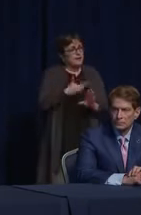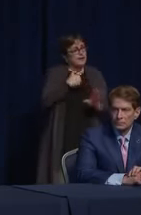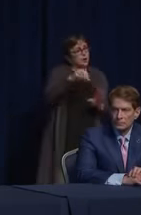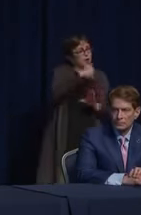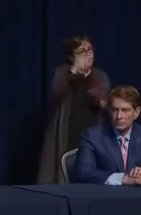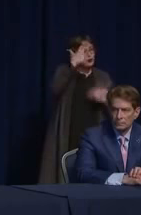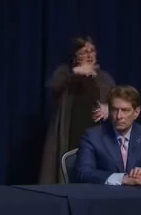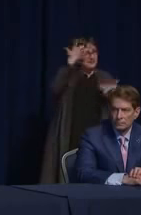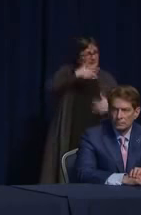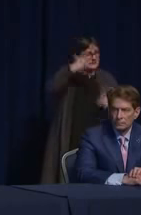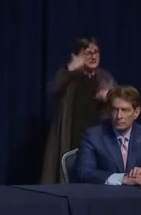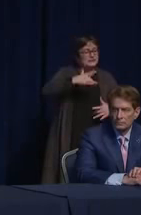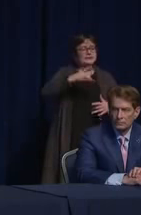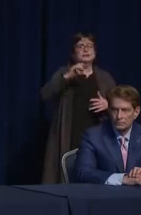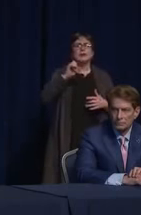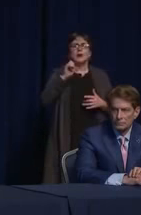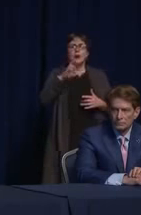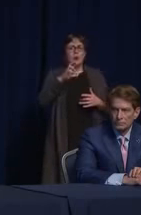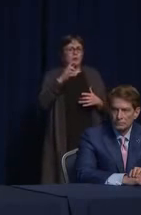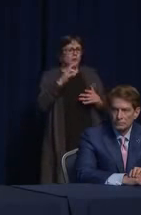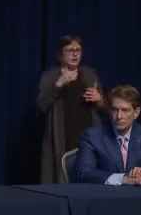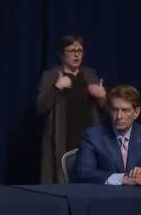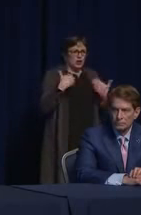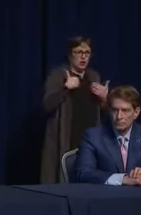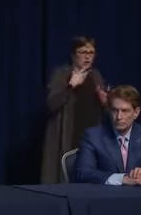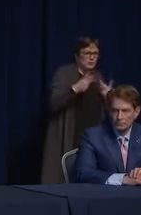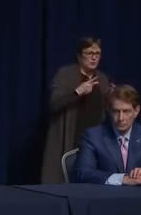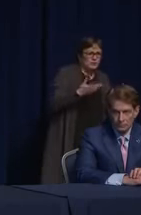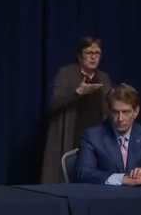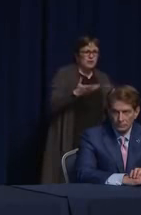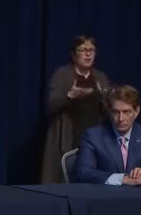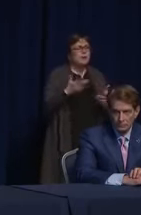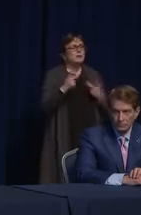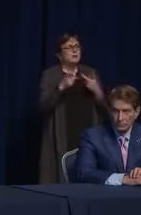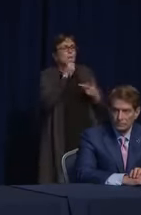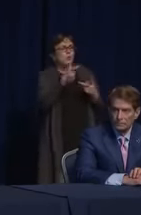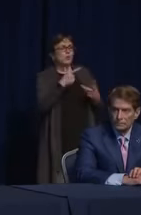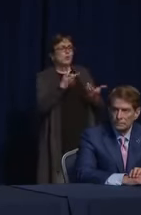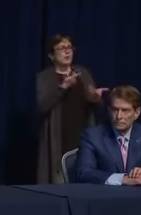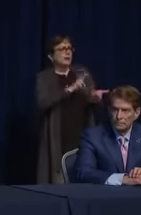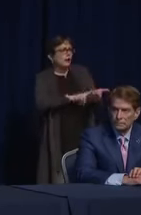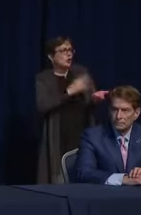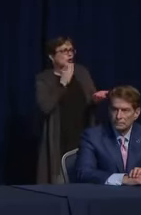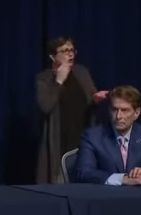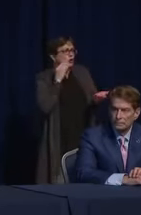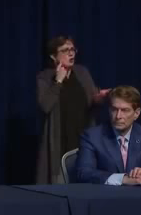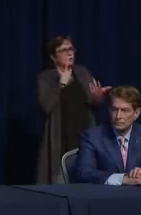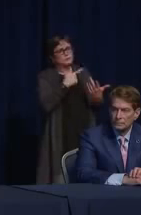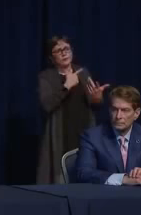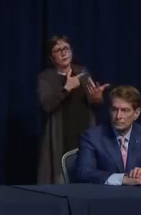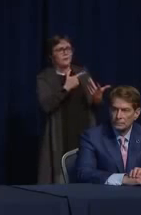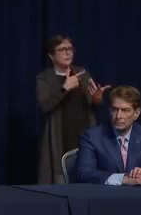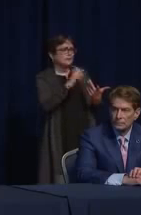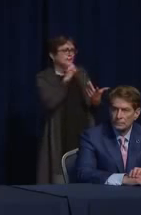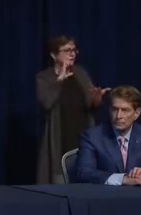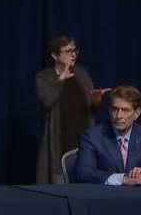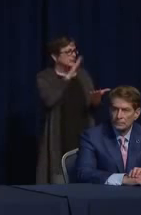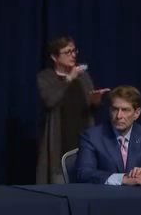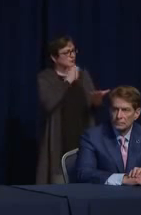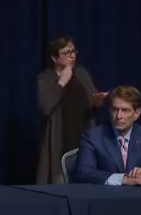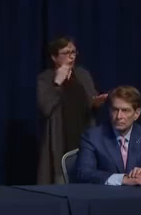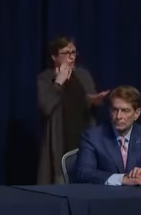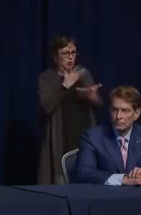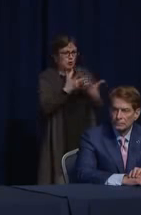younger. And also the long-term care facility deaths. And we also now have reports of a county